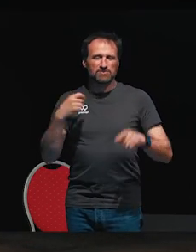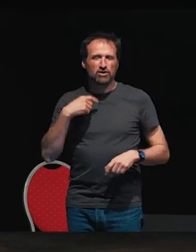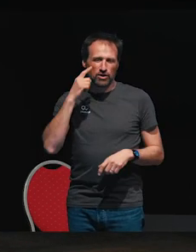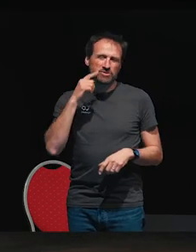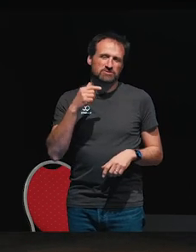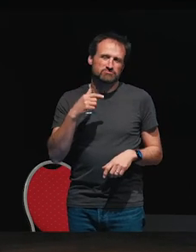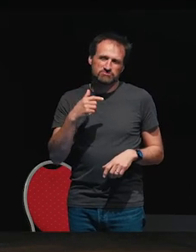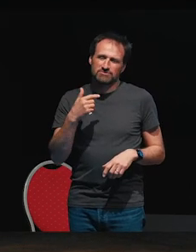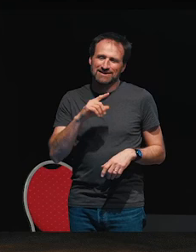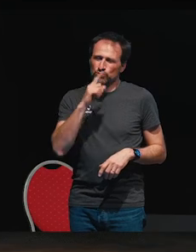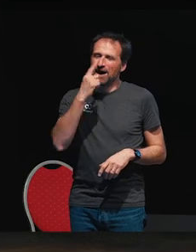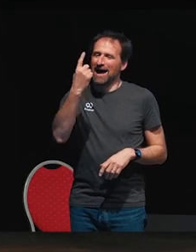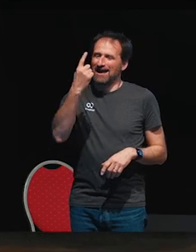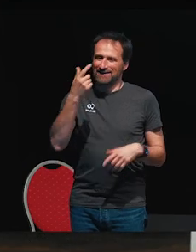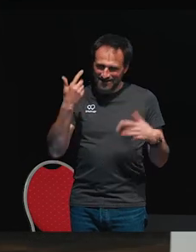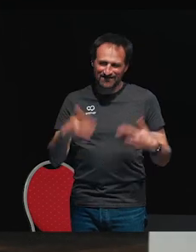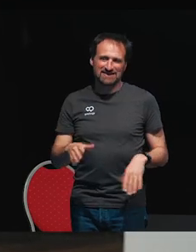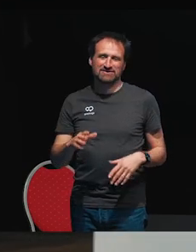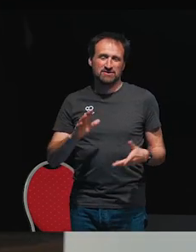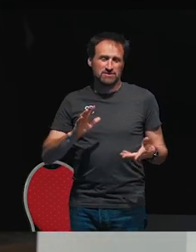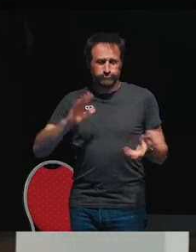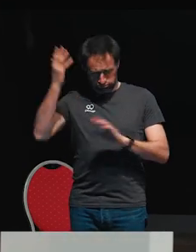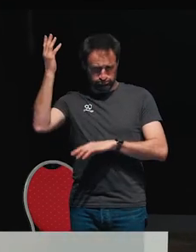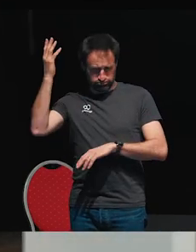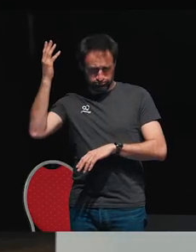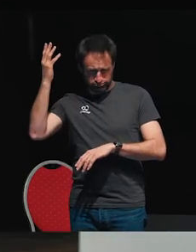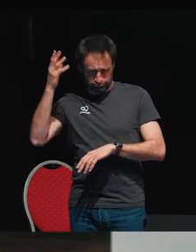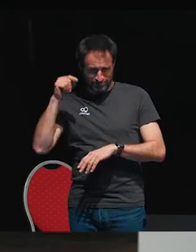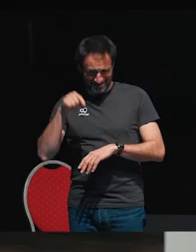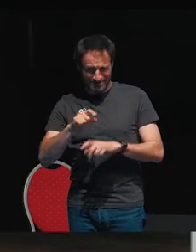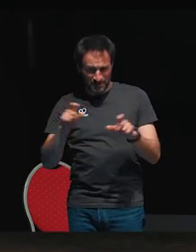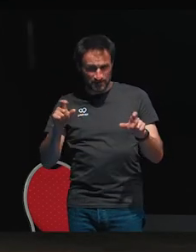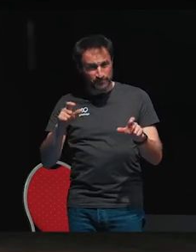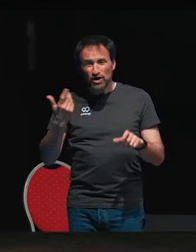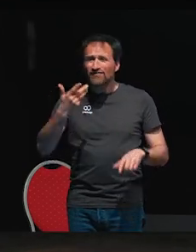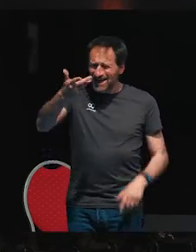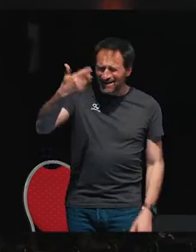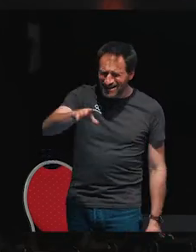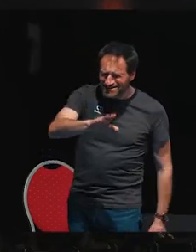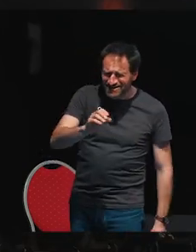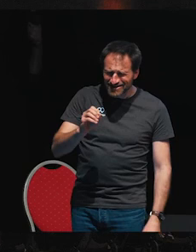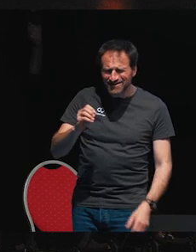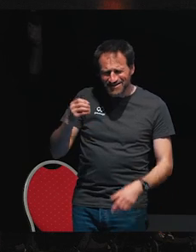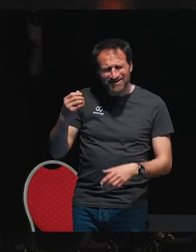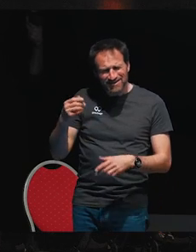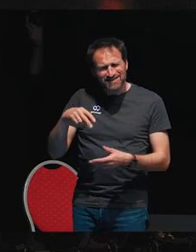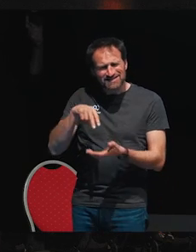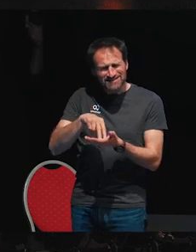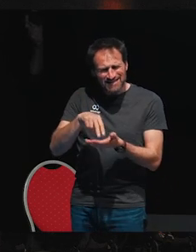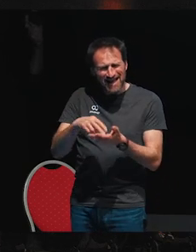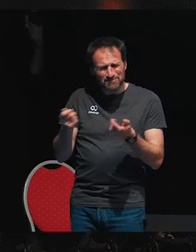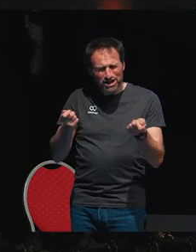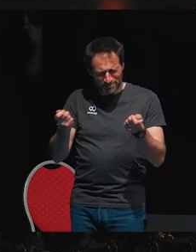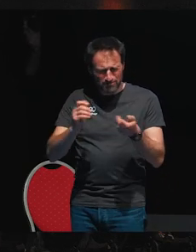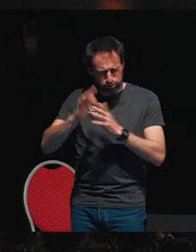really screwed it up. So this talk, or not, hands up, who screwed ever up state management in an application? Oh, lots of